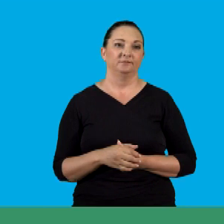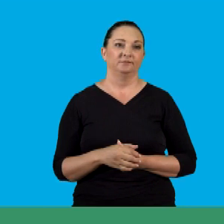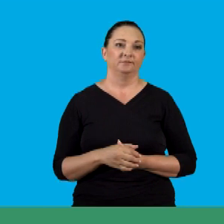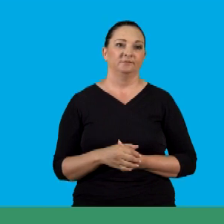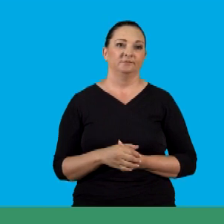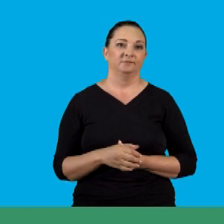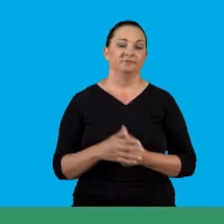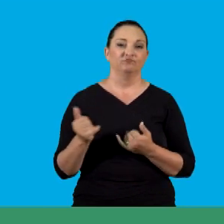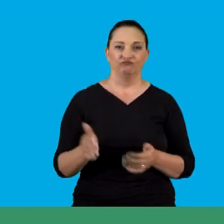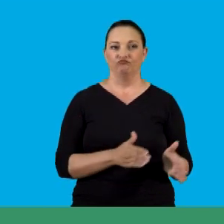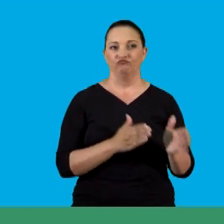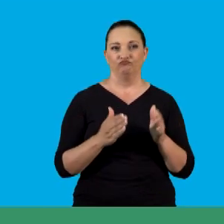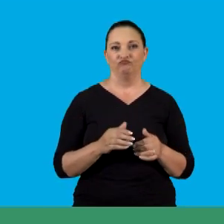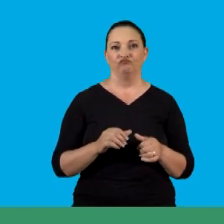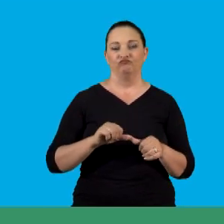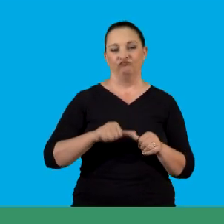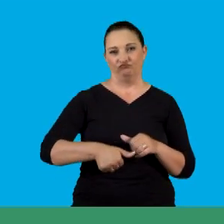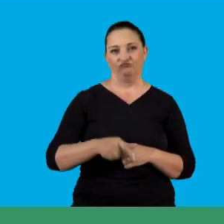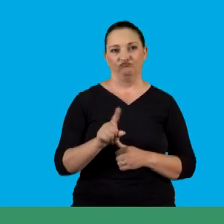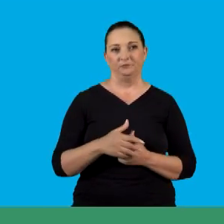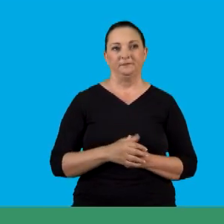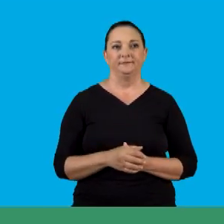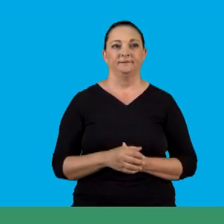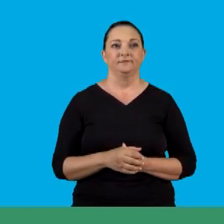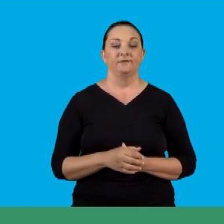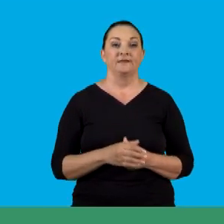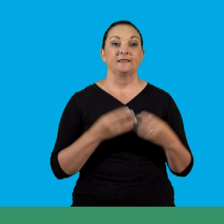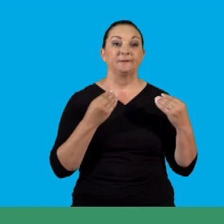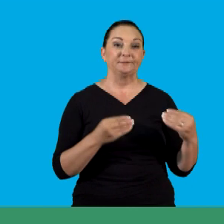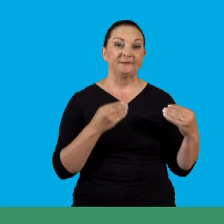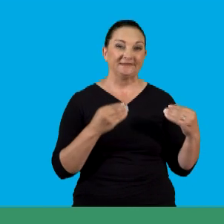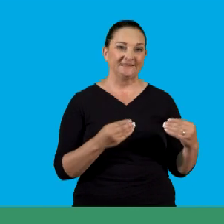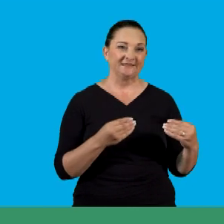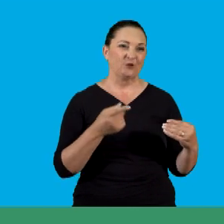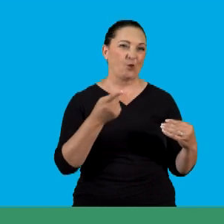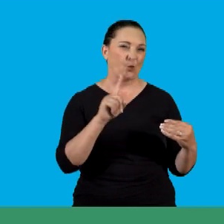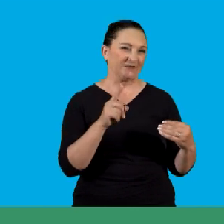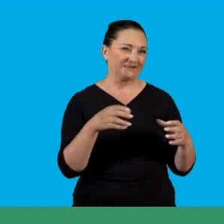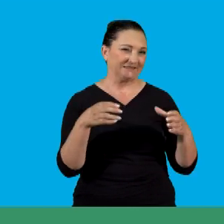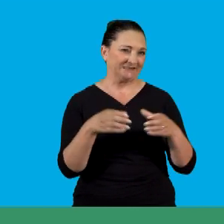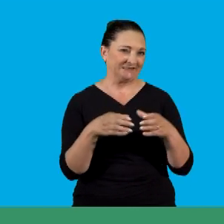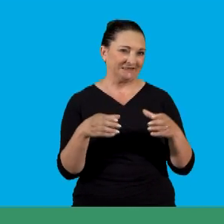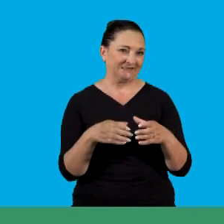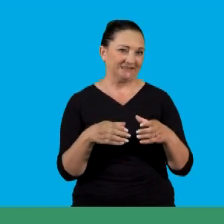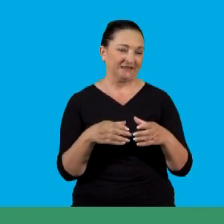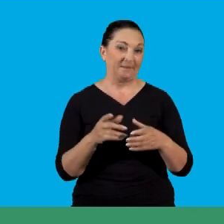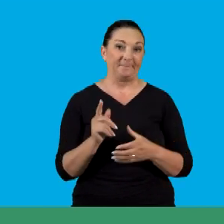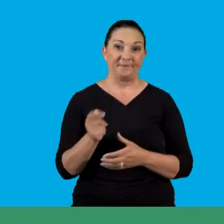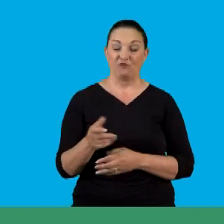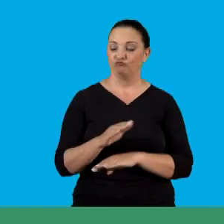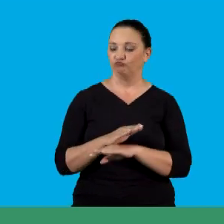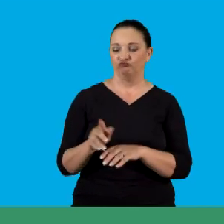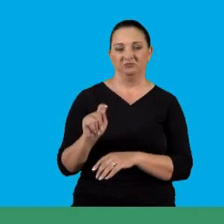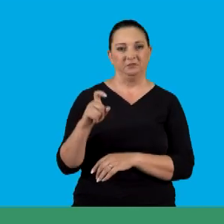Okay, then we move on to the next question. Businesses in the sector do not pay tax on